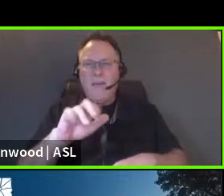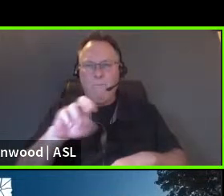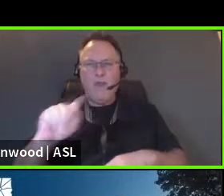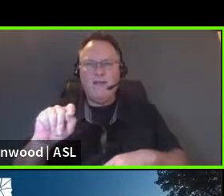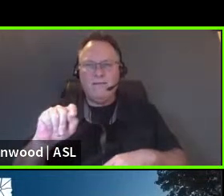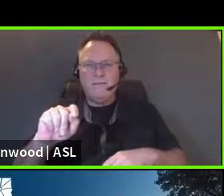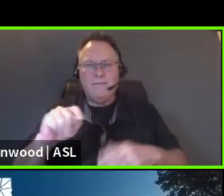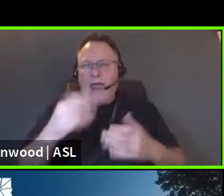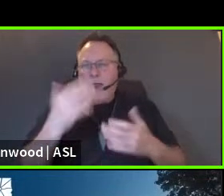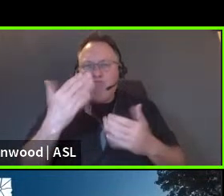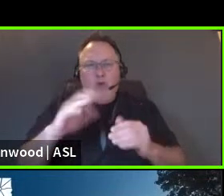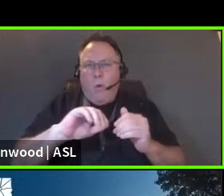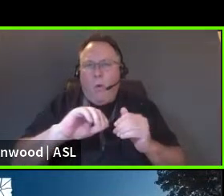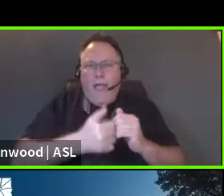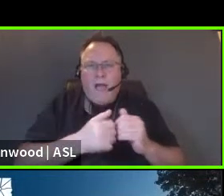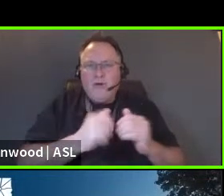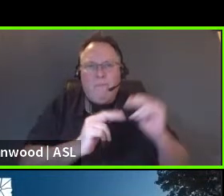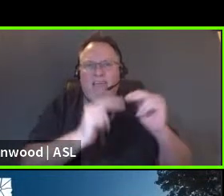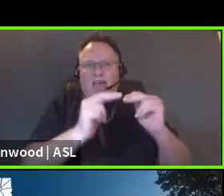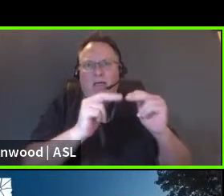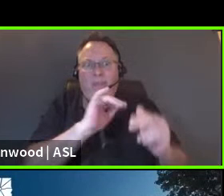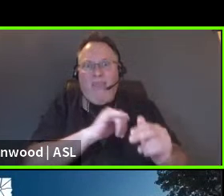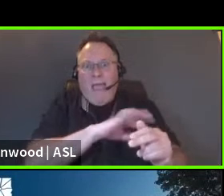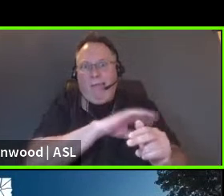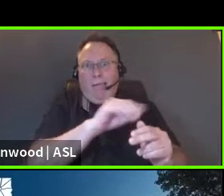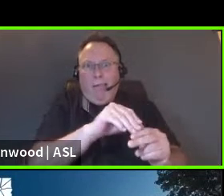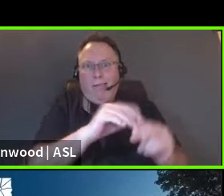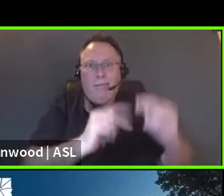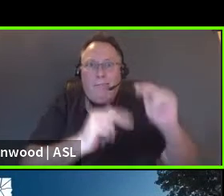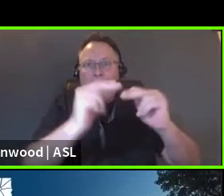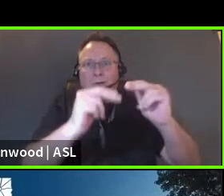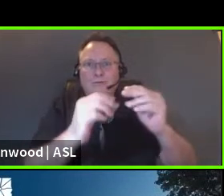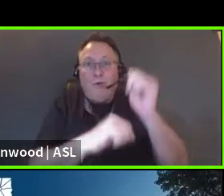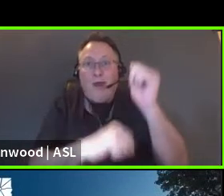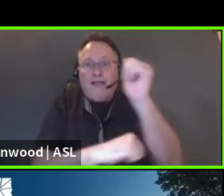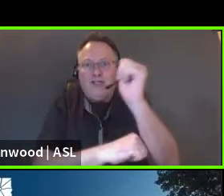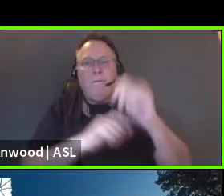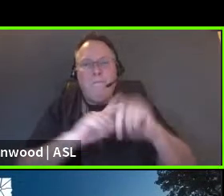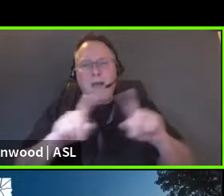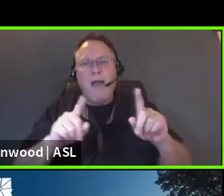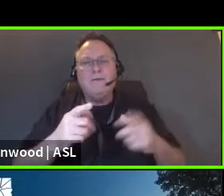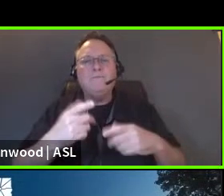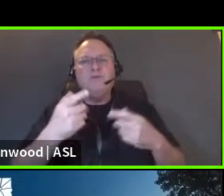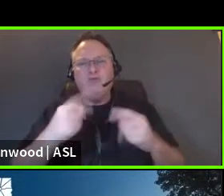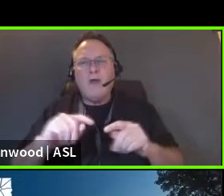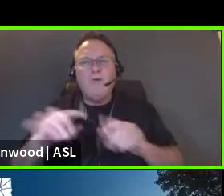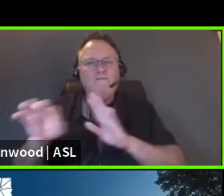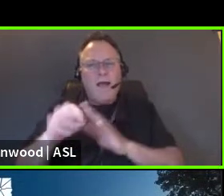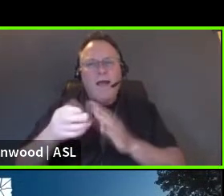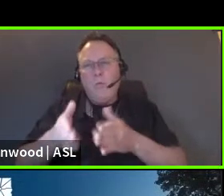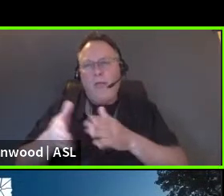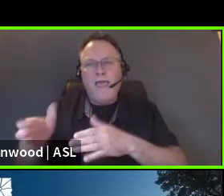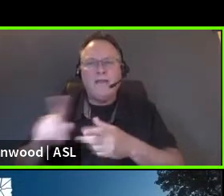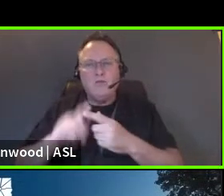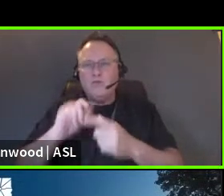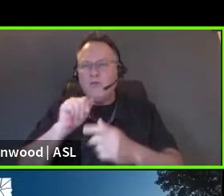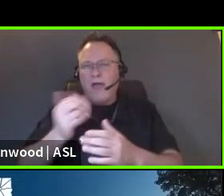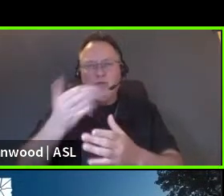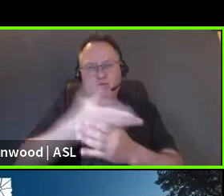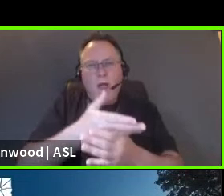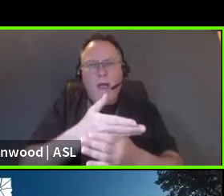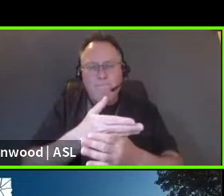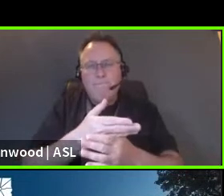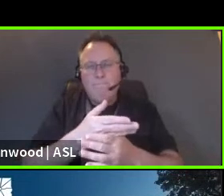you build that into a bridge, but you look for ways not to interrupt it and look for ways to stimulate it in the